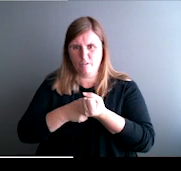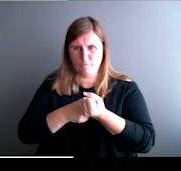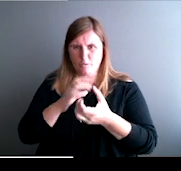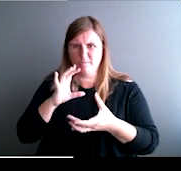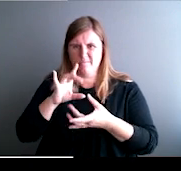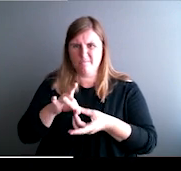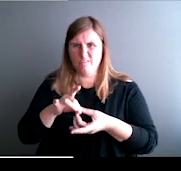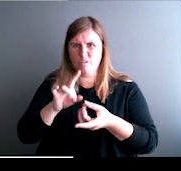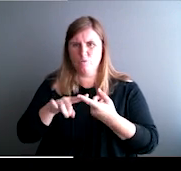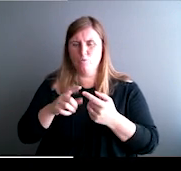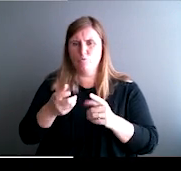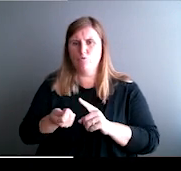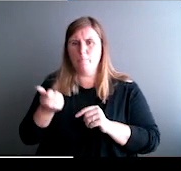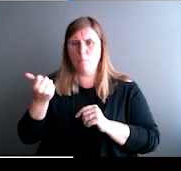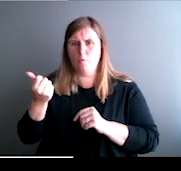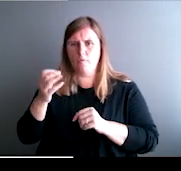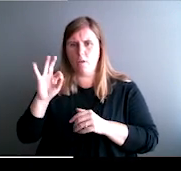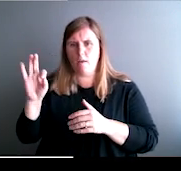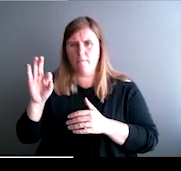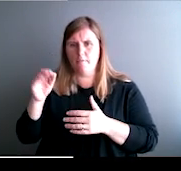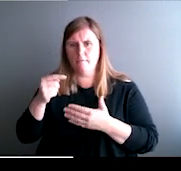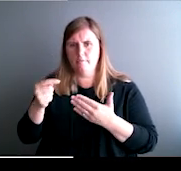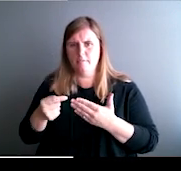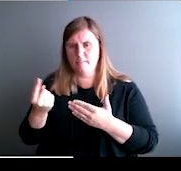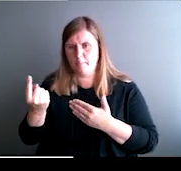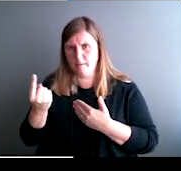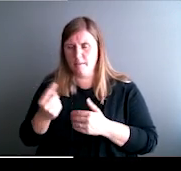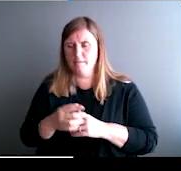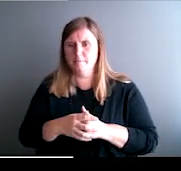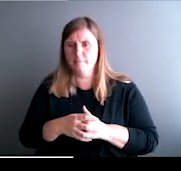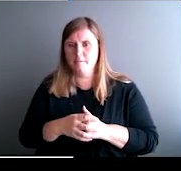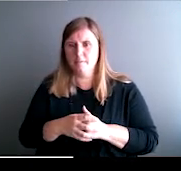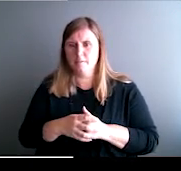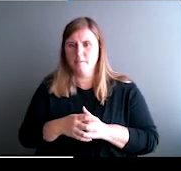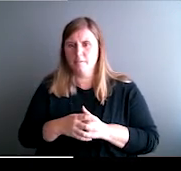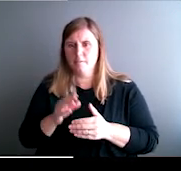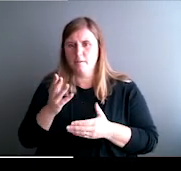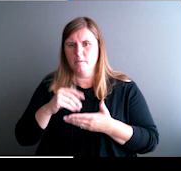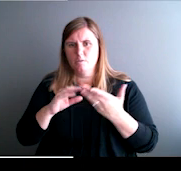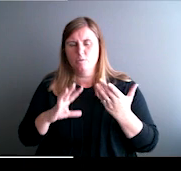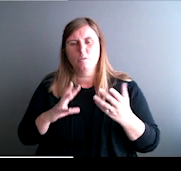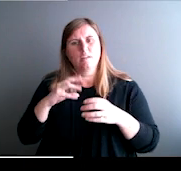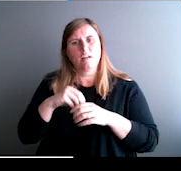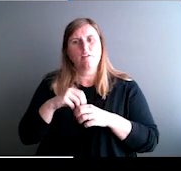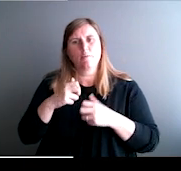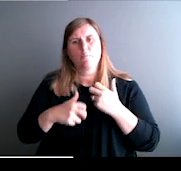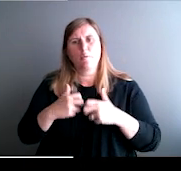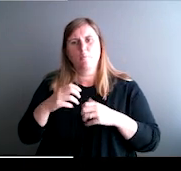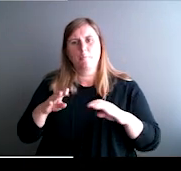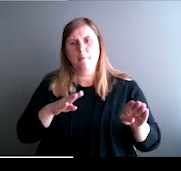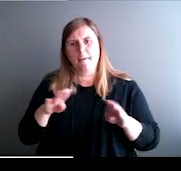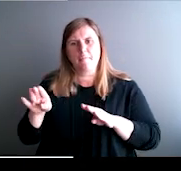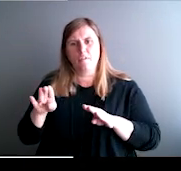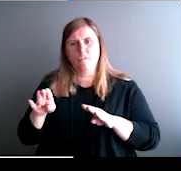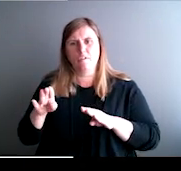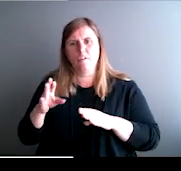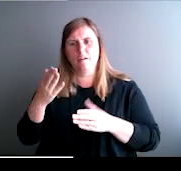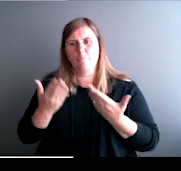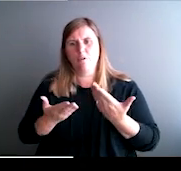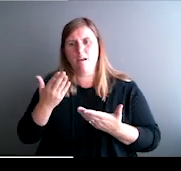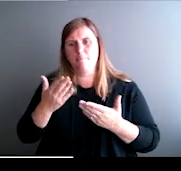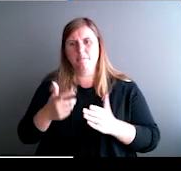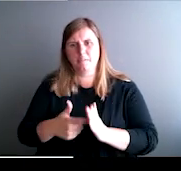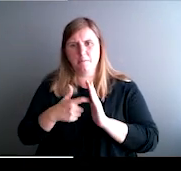to removal of something, where the student engages in a problematic behavior and perhaps